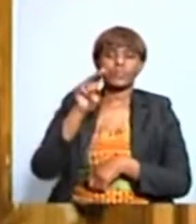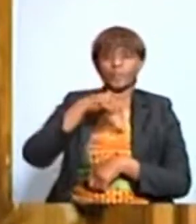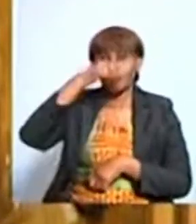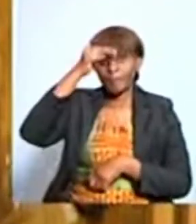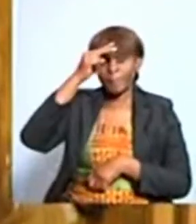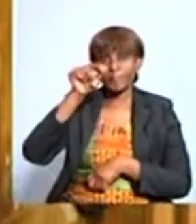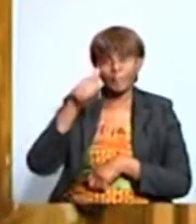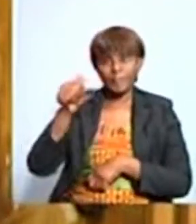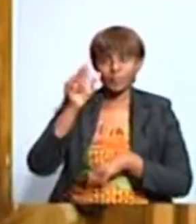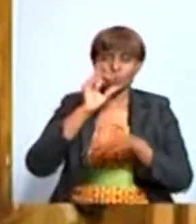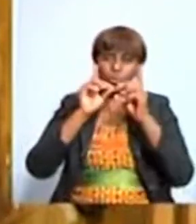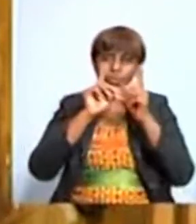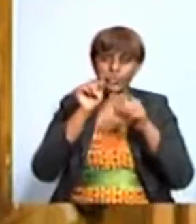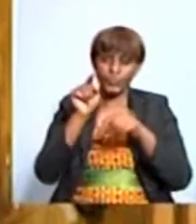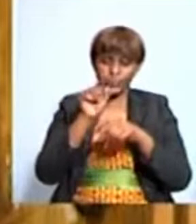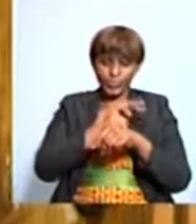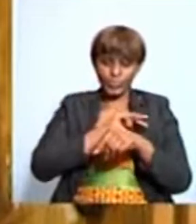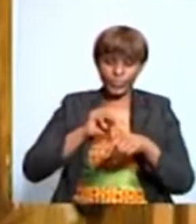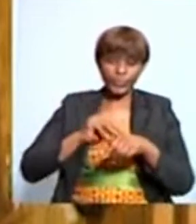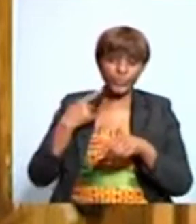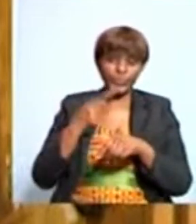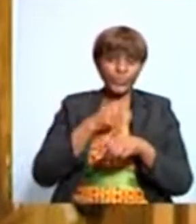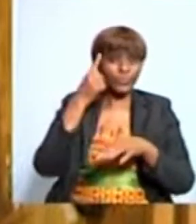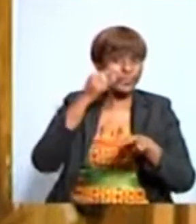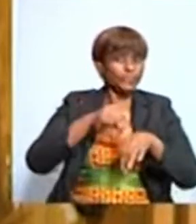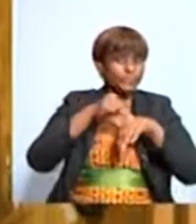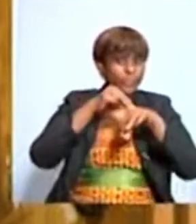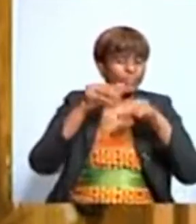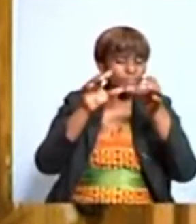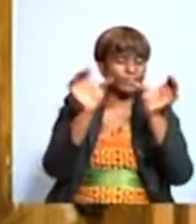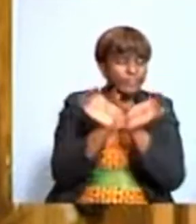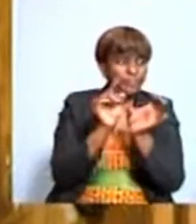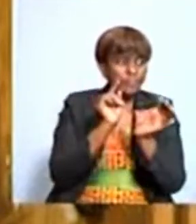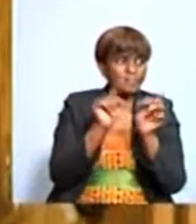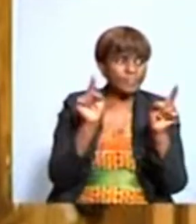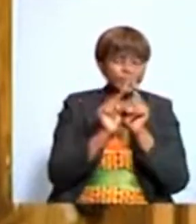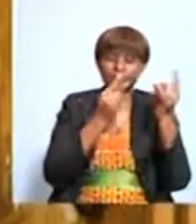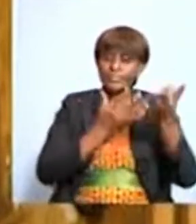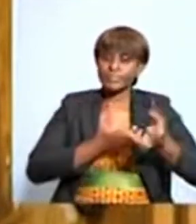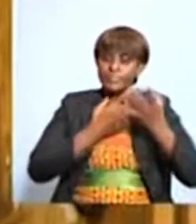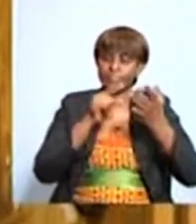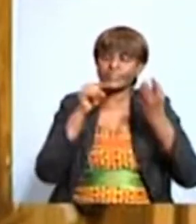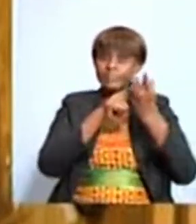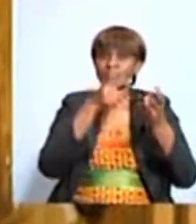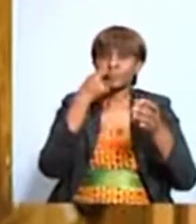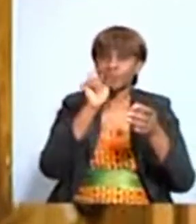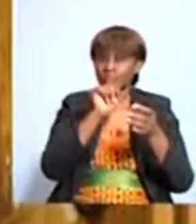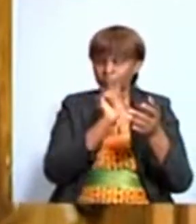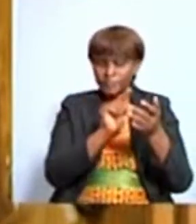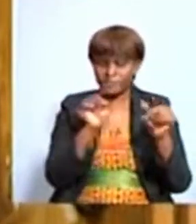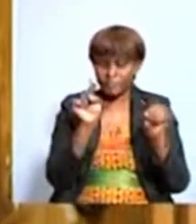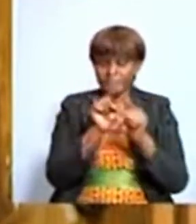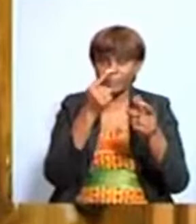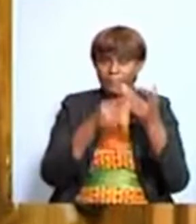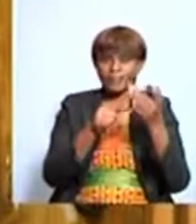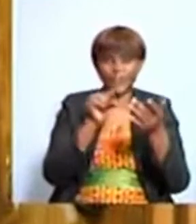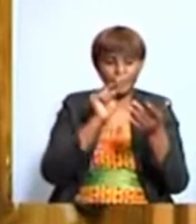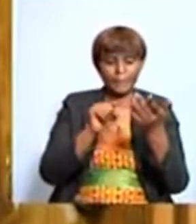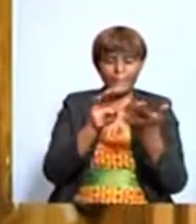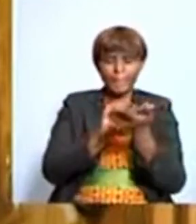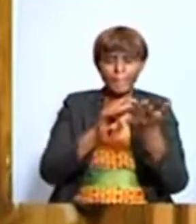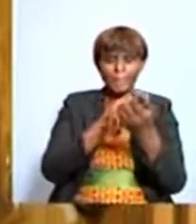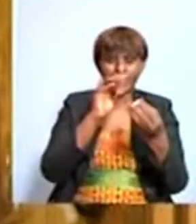O. Amutike, Member of Parliament for Mongo Constituency, raised a point of order. The point of order was based on Standing